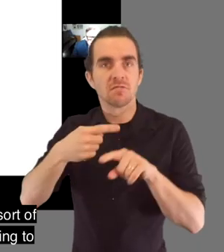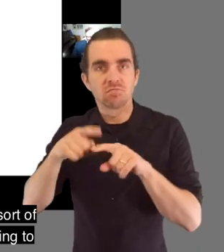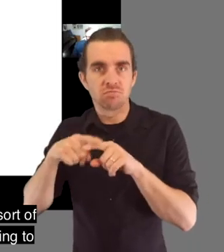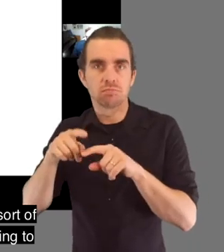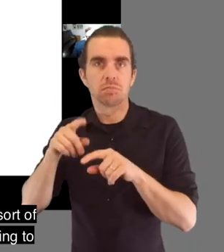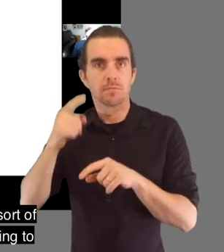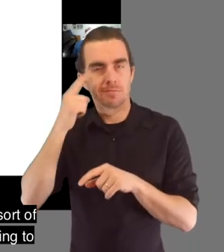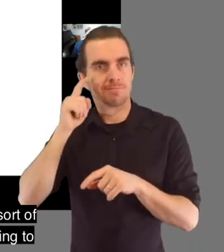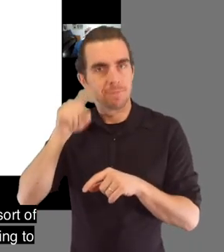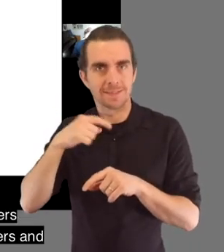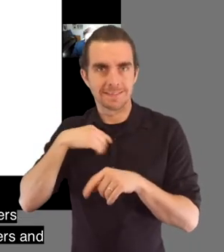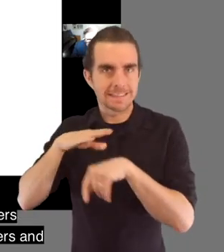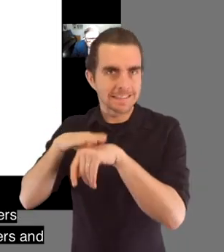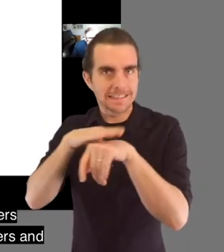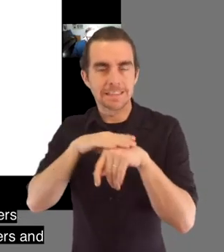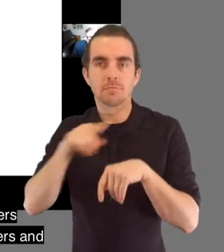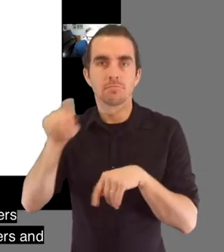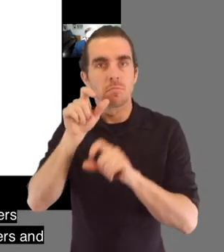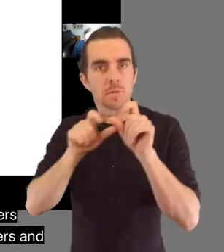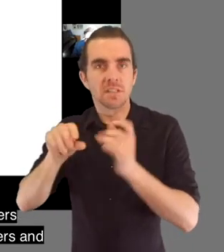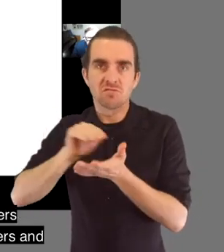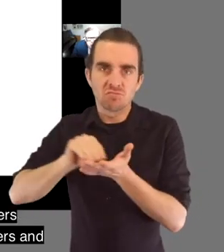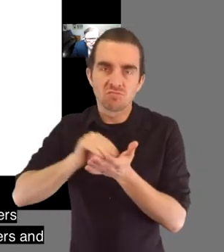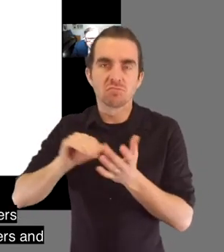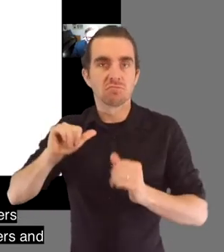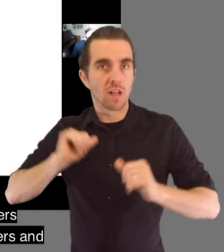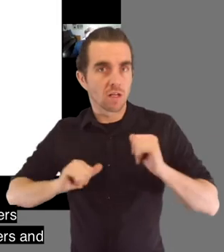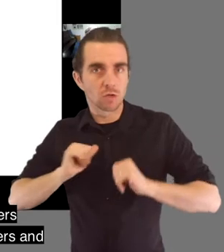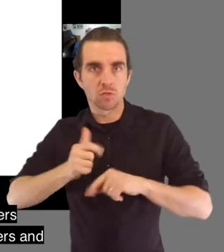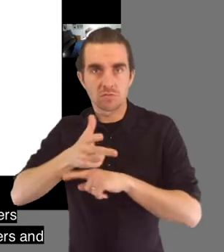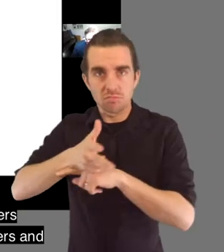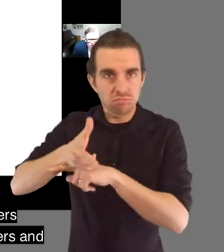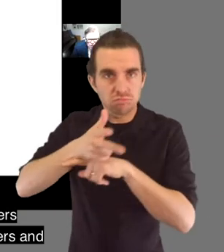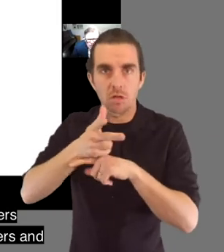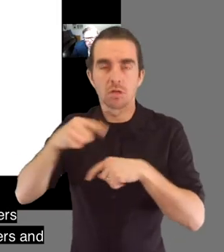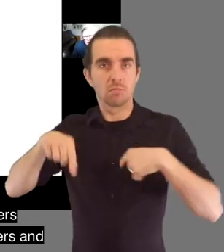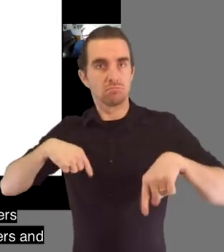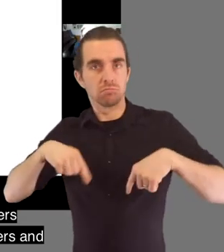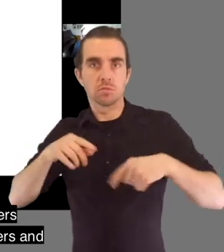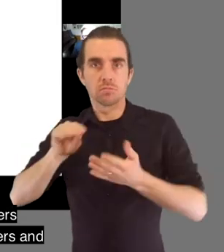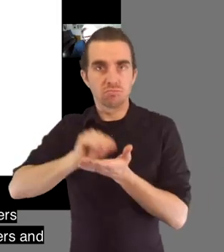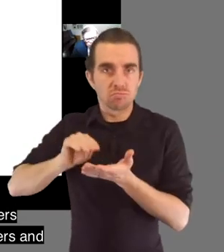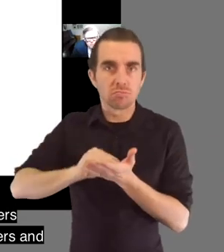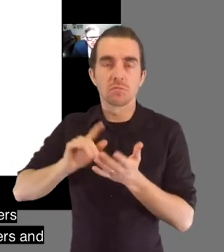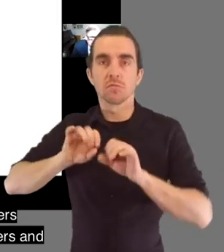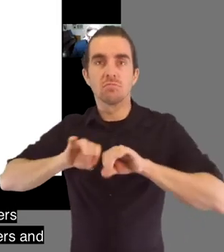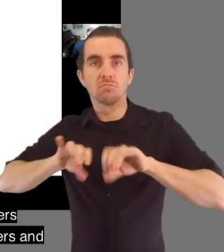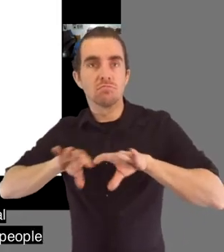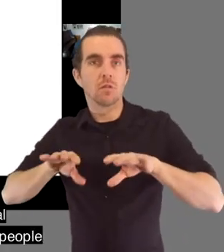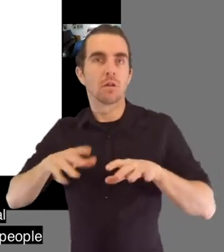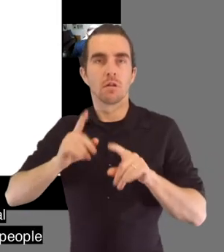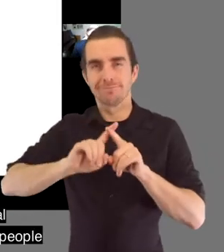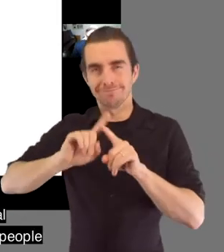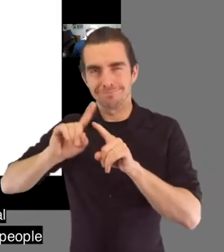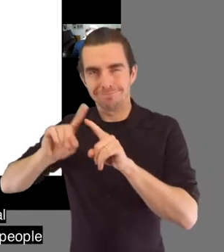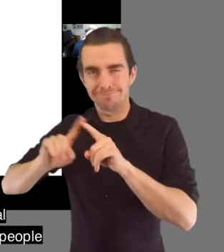when we're talking to screenwriters, actors, producers, directors, journalists, news presenters, and